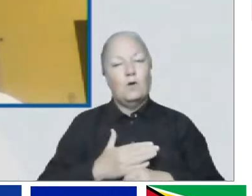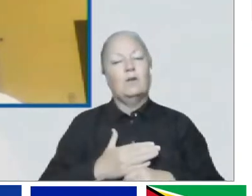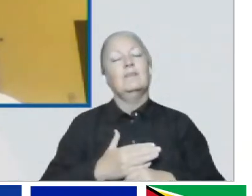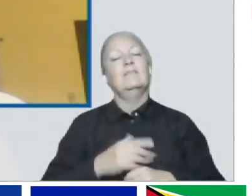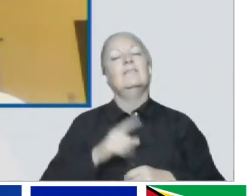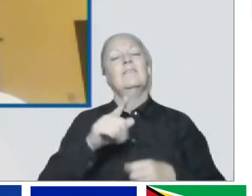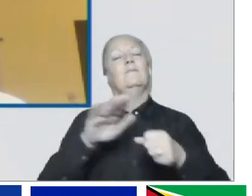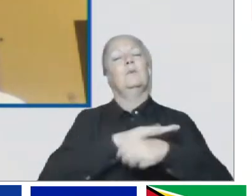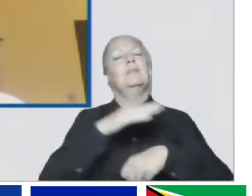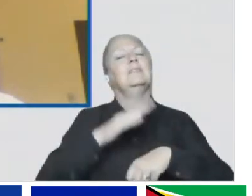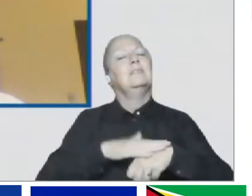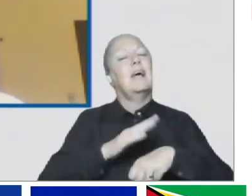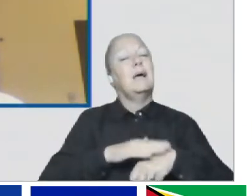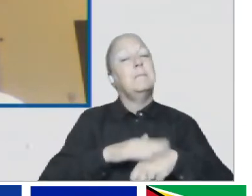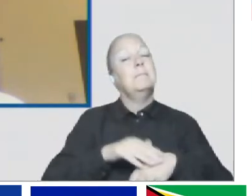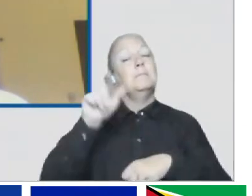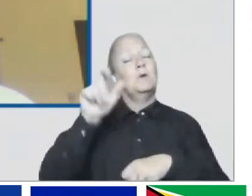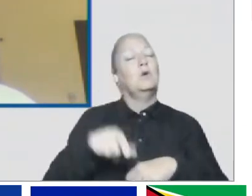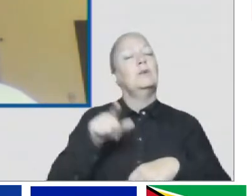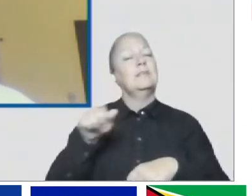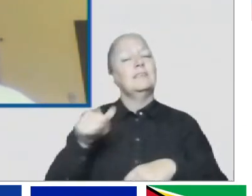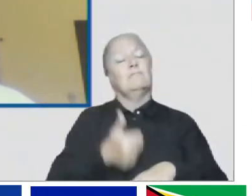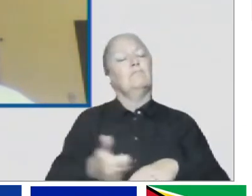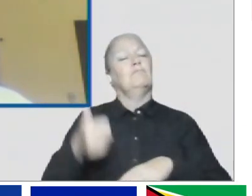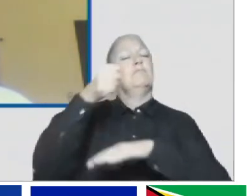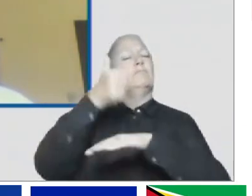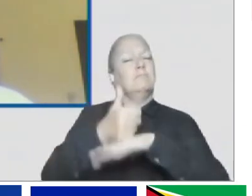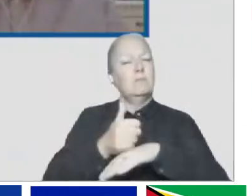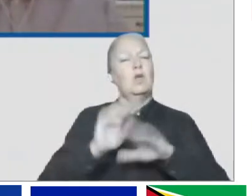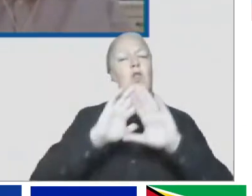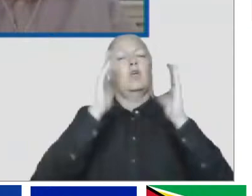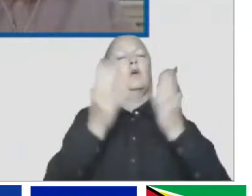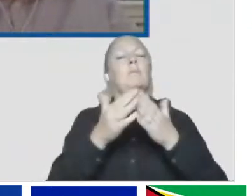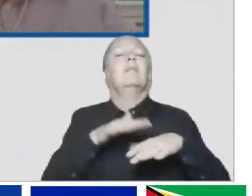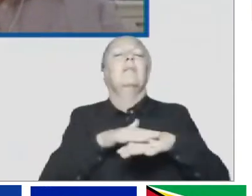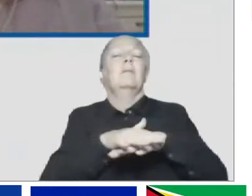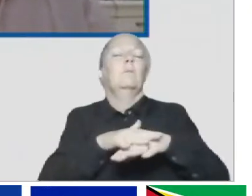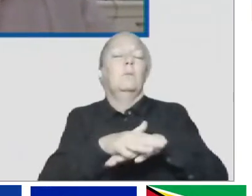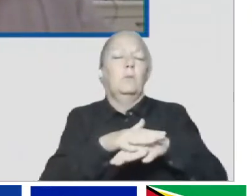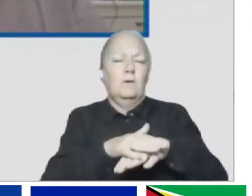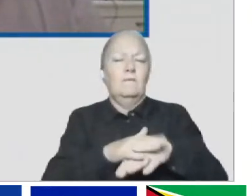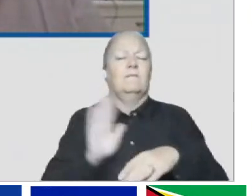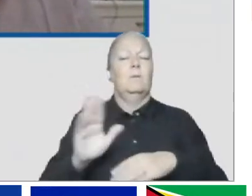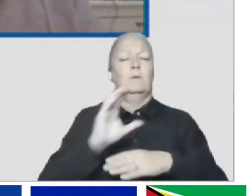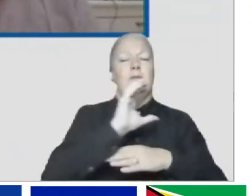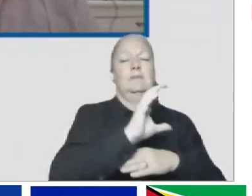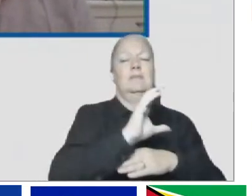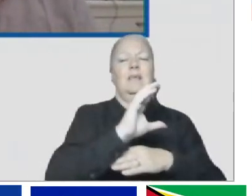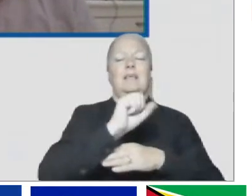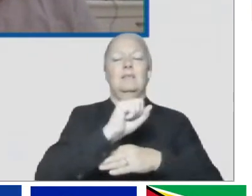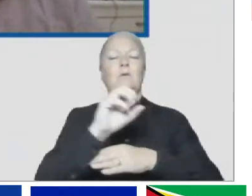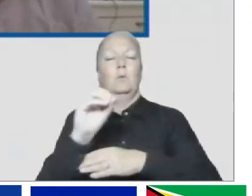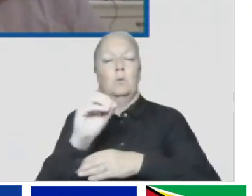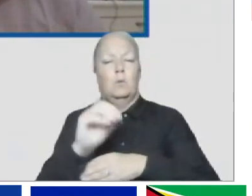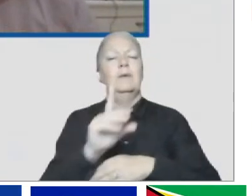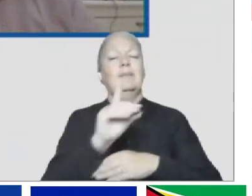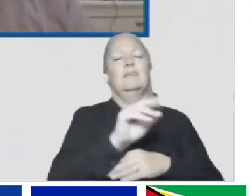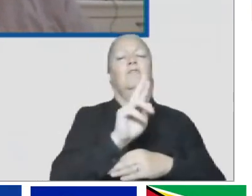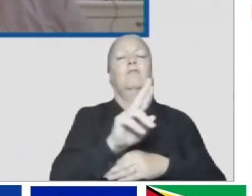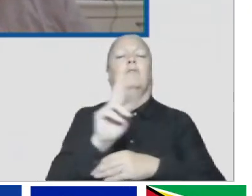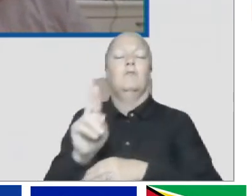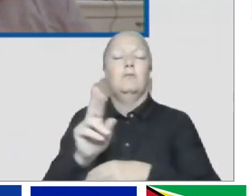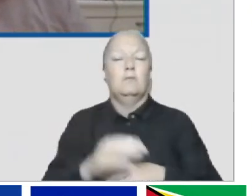Executive Director of the Global Network for Civil Society Disaster Risk Reduction, probably the oldest and largest